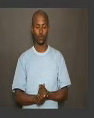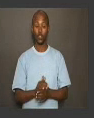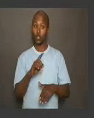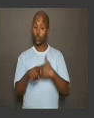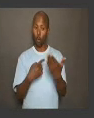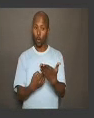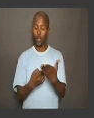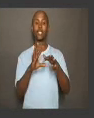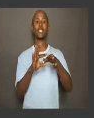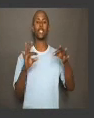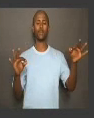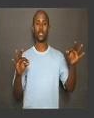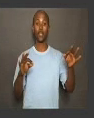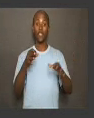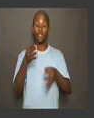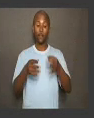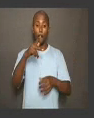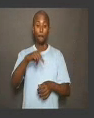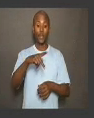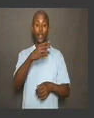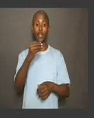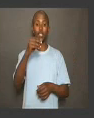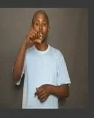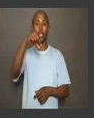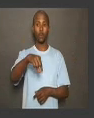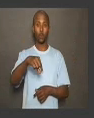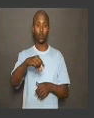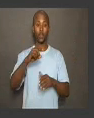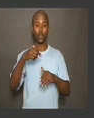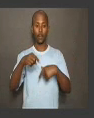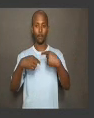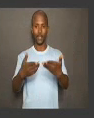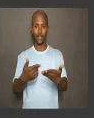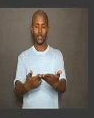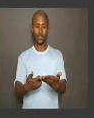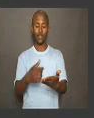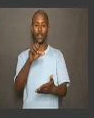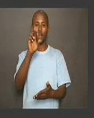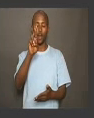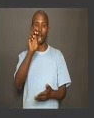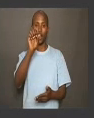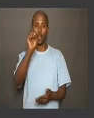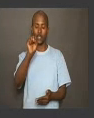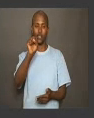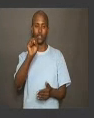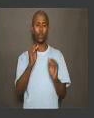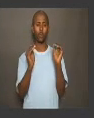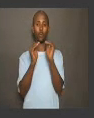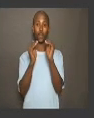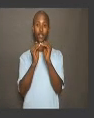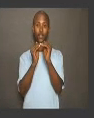So the statement, if P and Q implies R or S, is equivalent to the